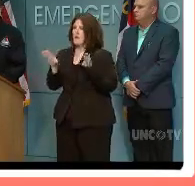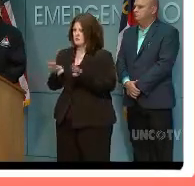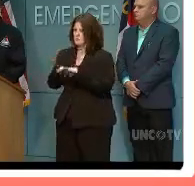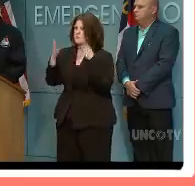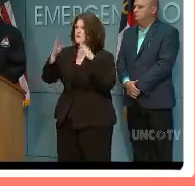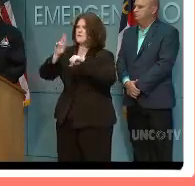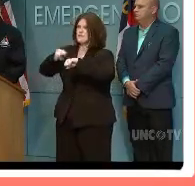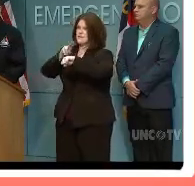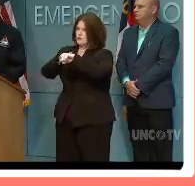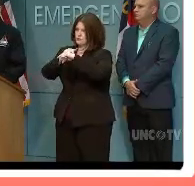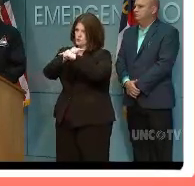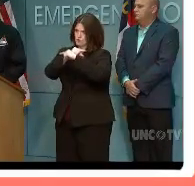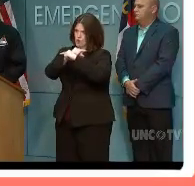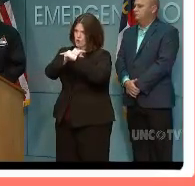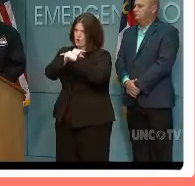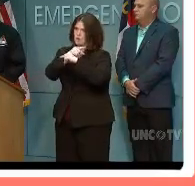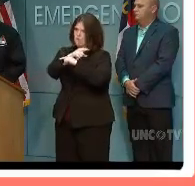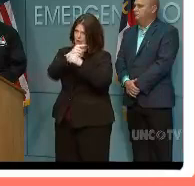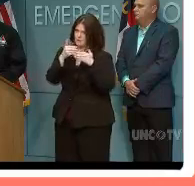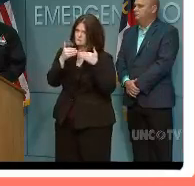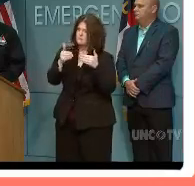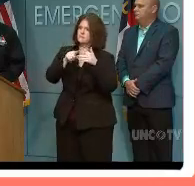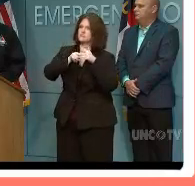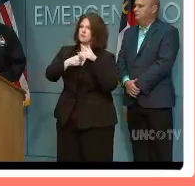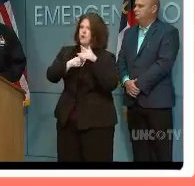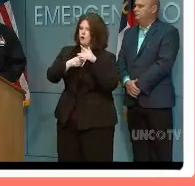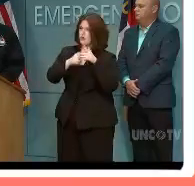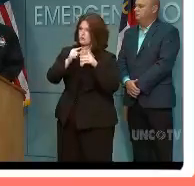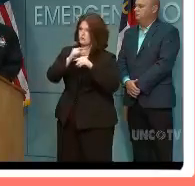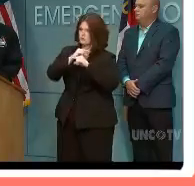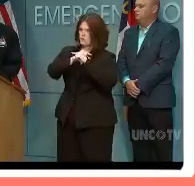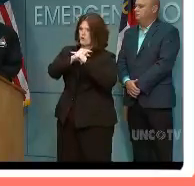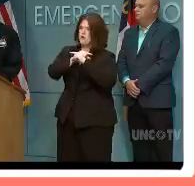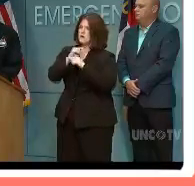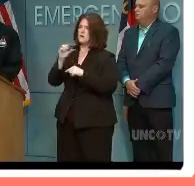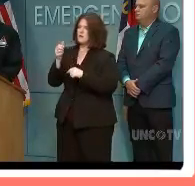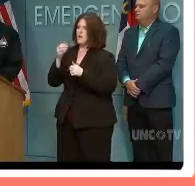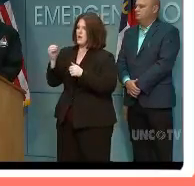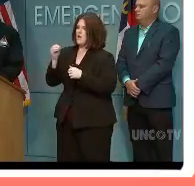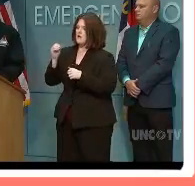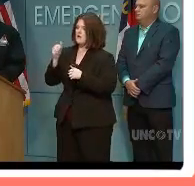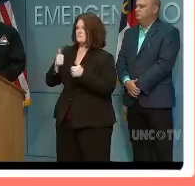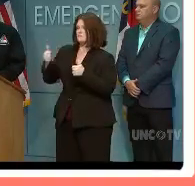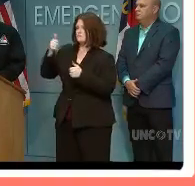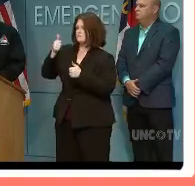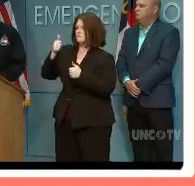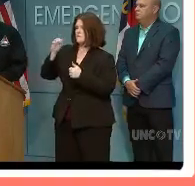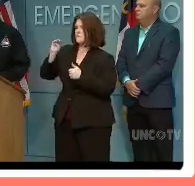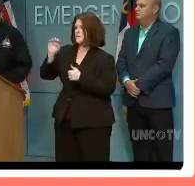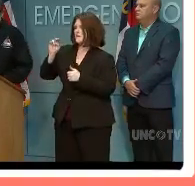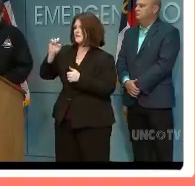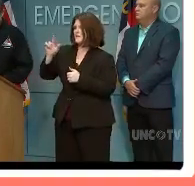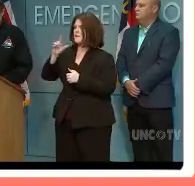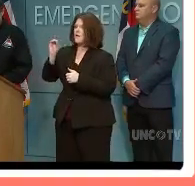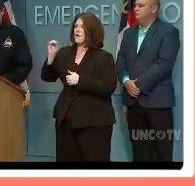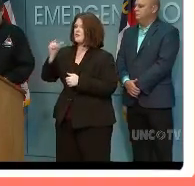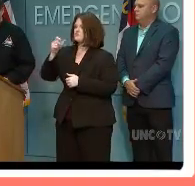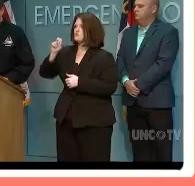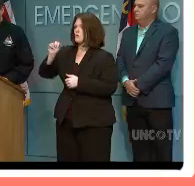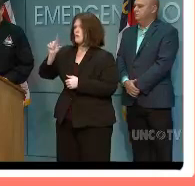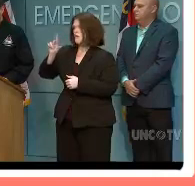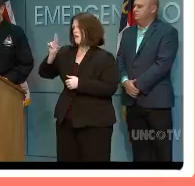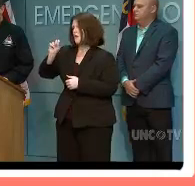National Guard troops, and both Commander McNeil and General Lusk are here